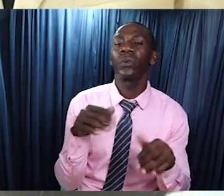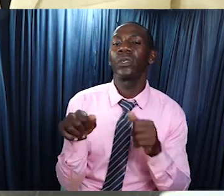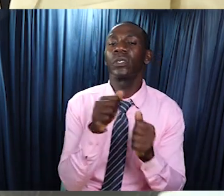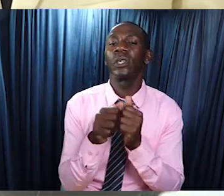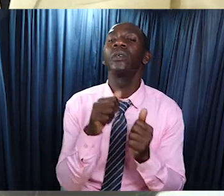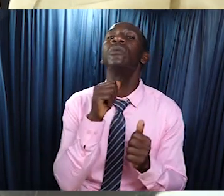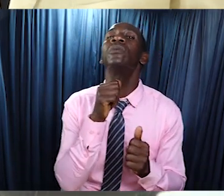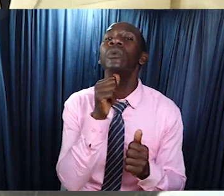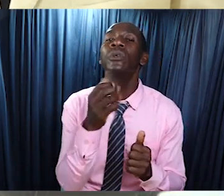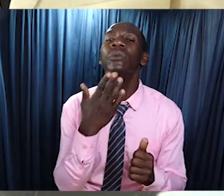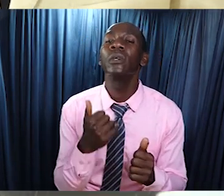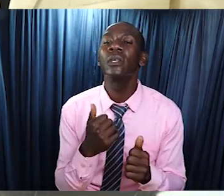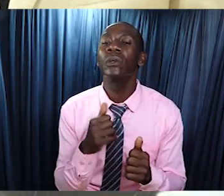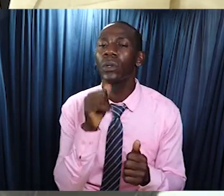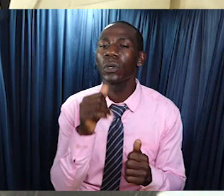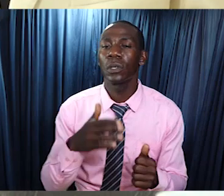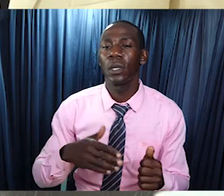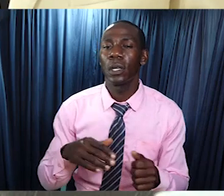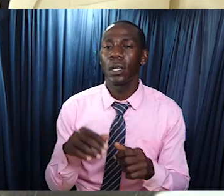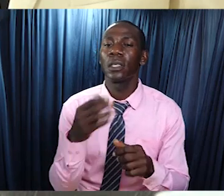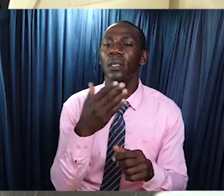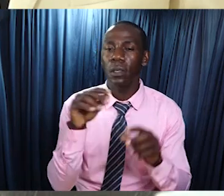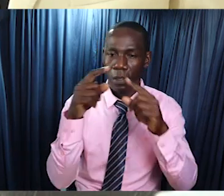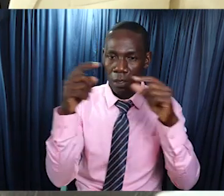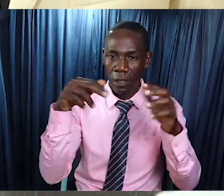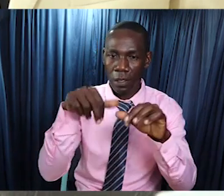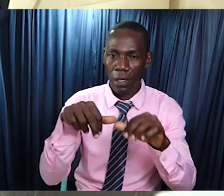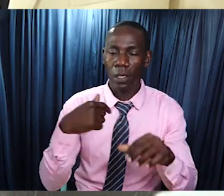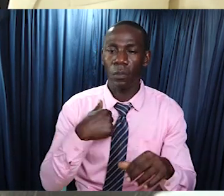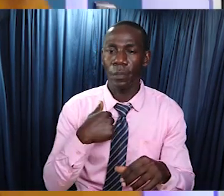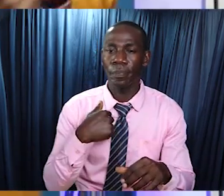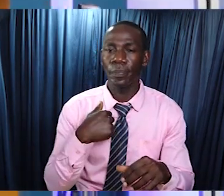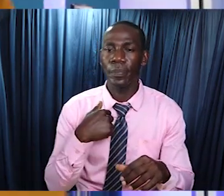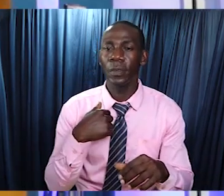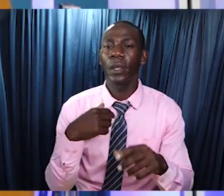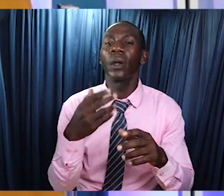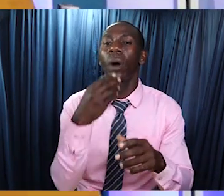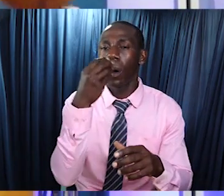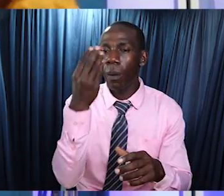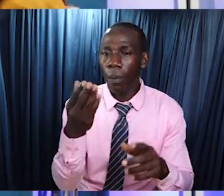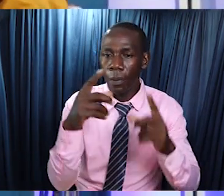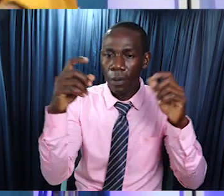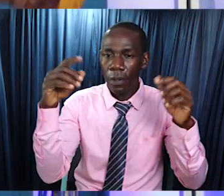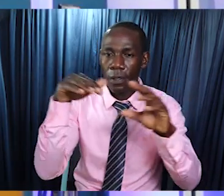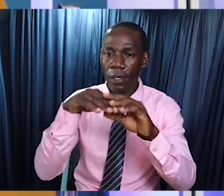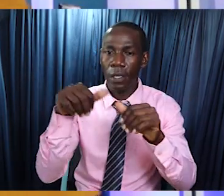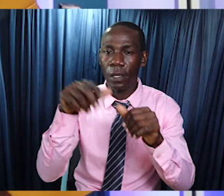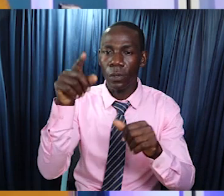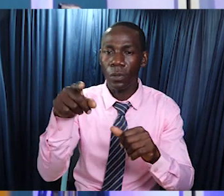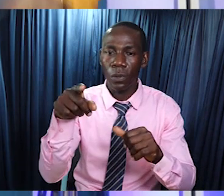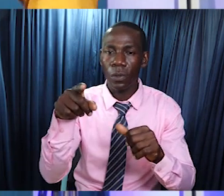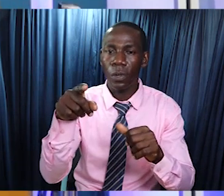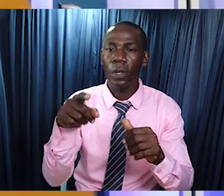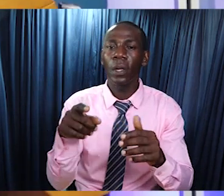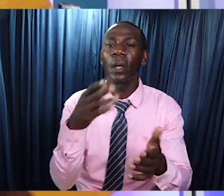don't want is what I do. Si mimi nafsi yangu. It's no more my soul. Ni ile dhambi inakanda. But the sin abiding in me. Kuna dhambi alani kanda ni ya mtu. The sin a curse when it abides